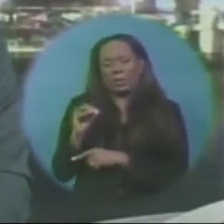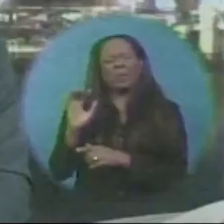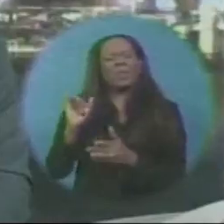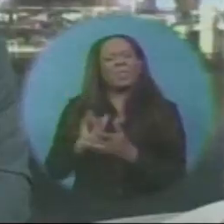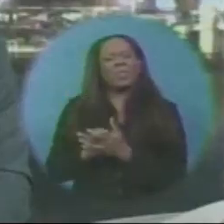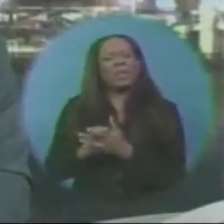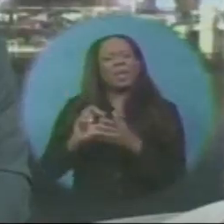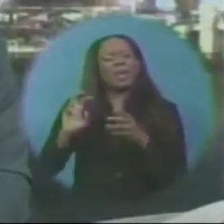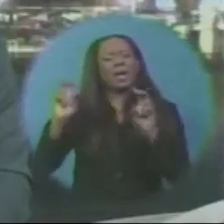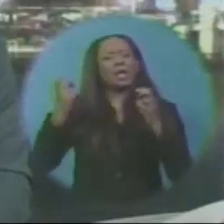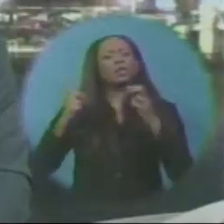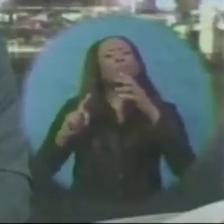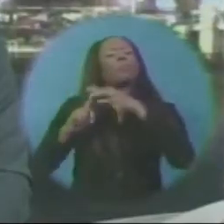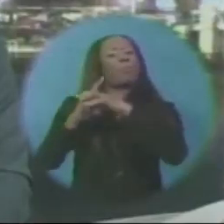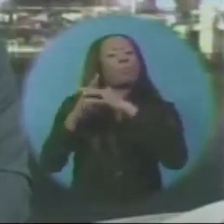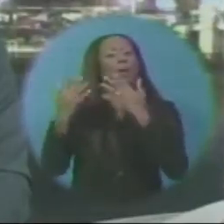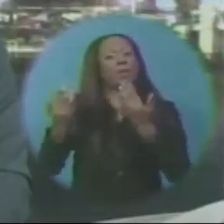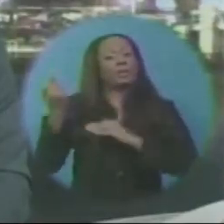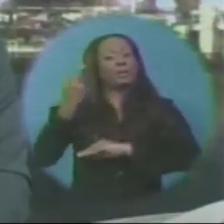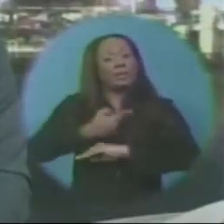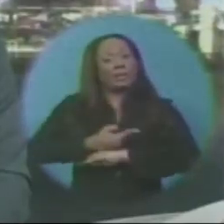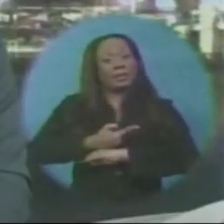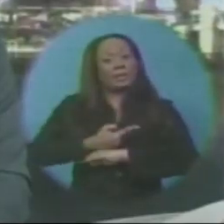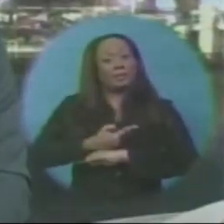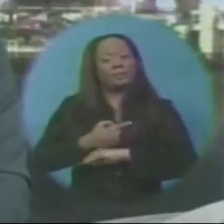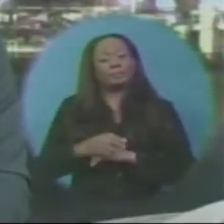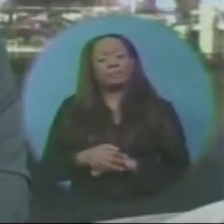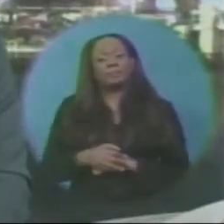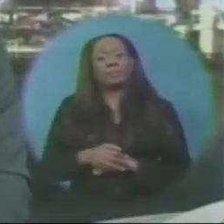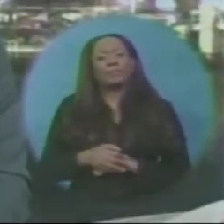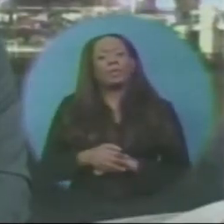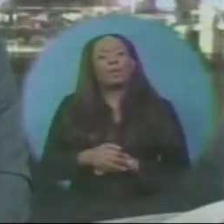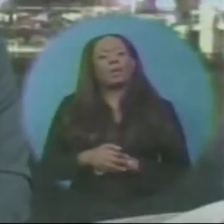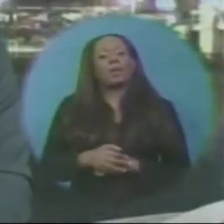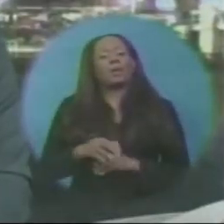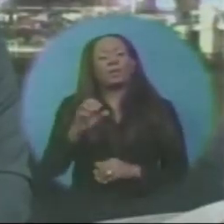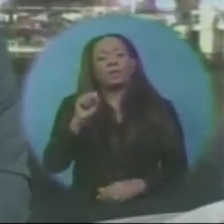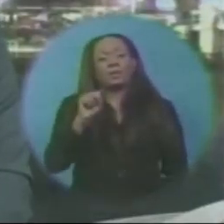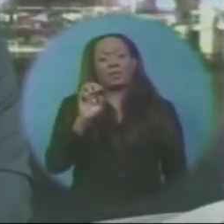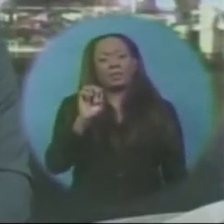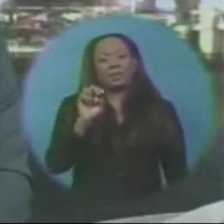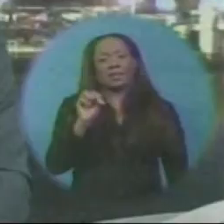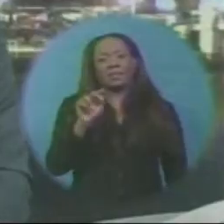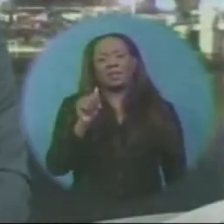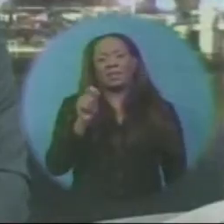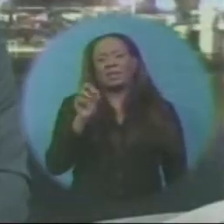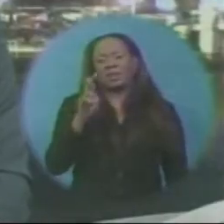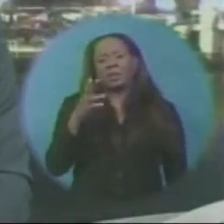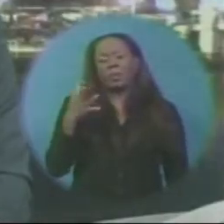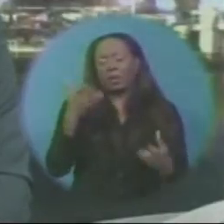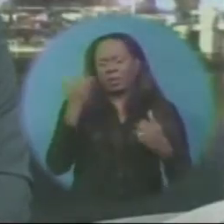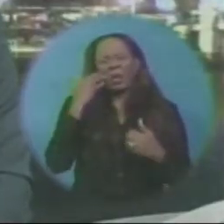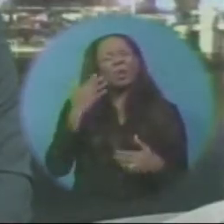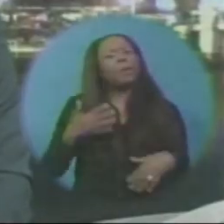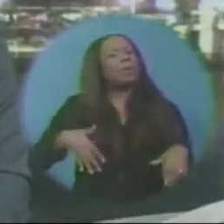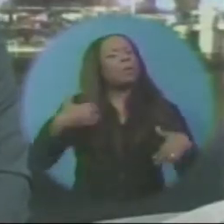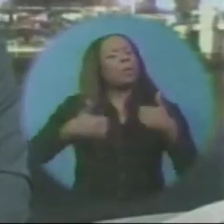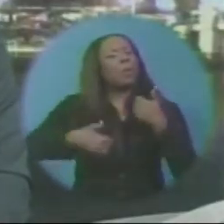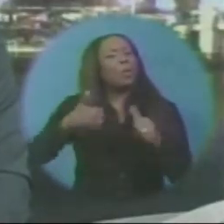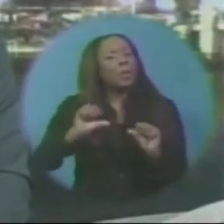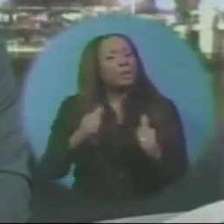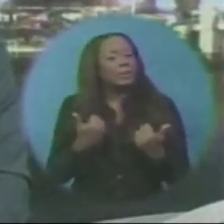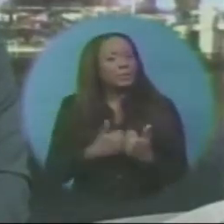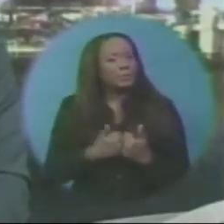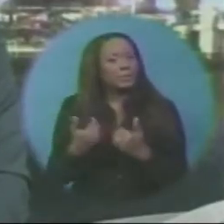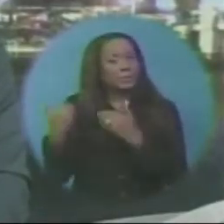raised in the Senate today. It came from Senator Professor Sir Henry Fraser. He wanted to know which, if any, agency was tasked